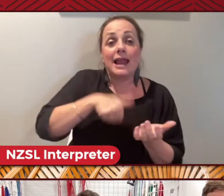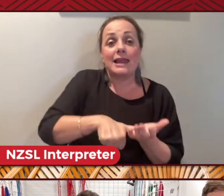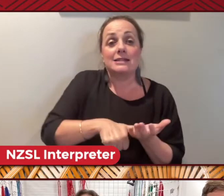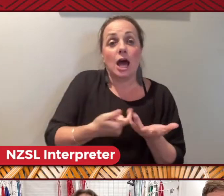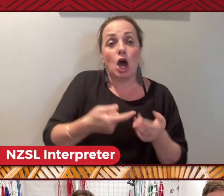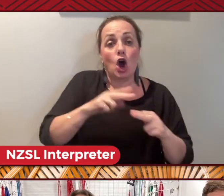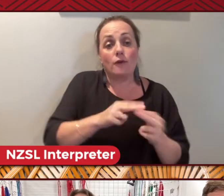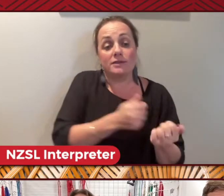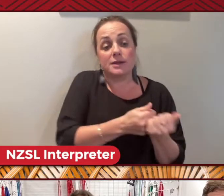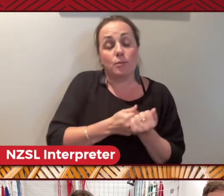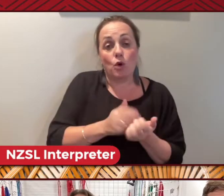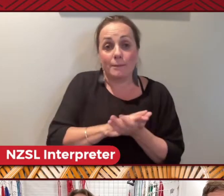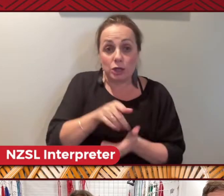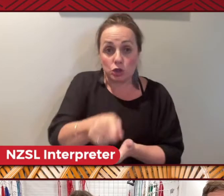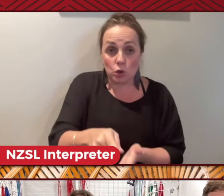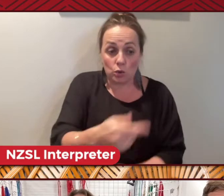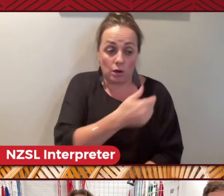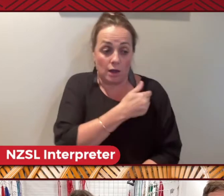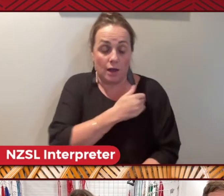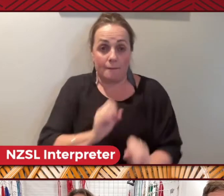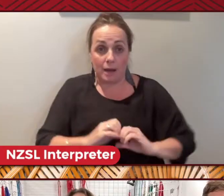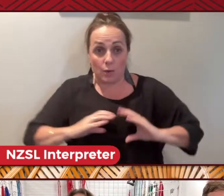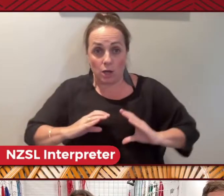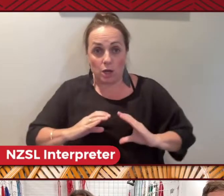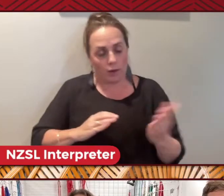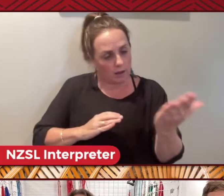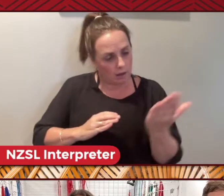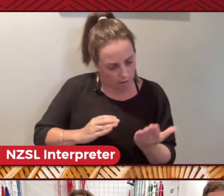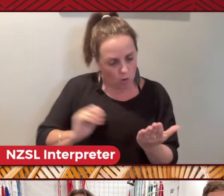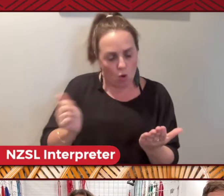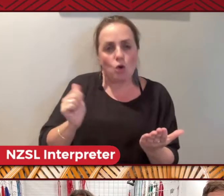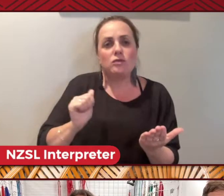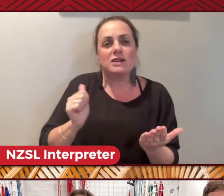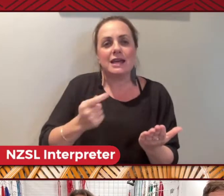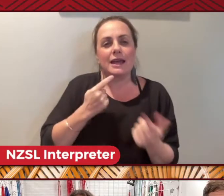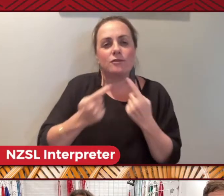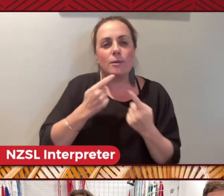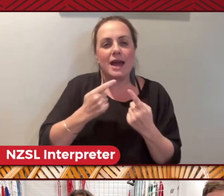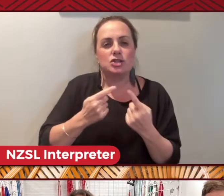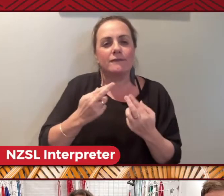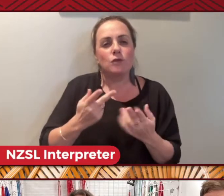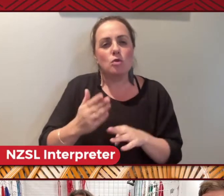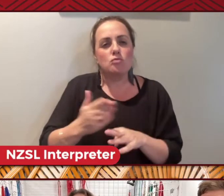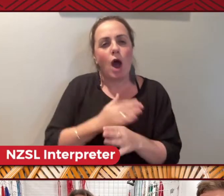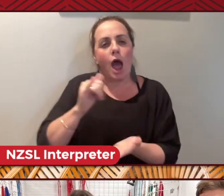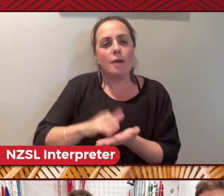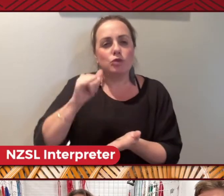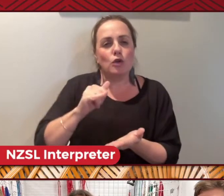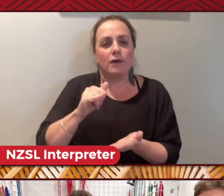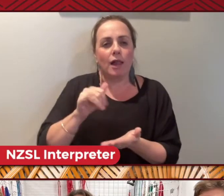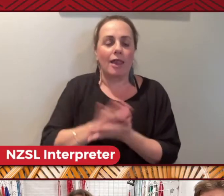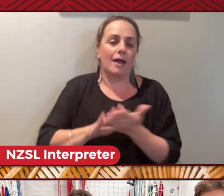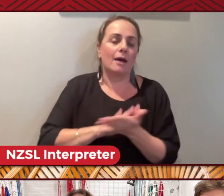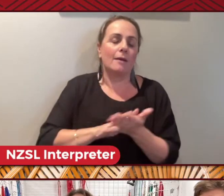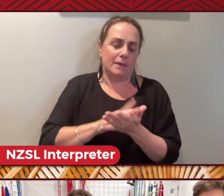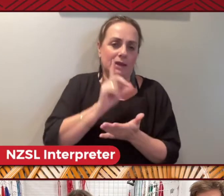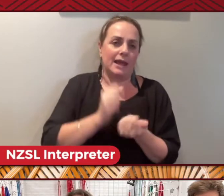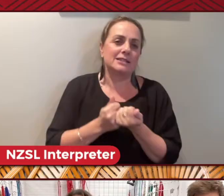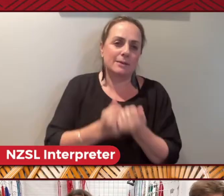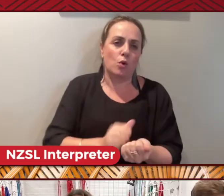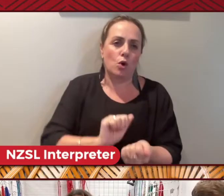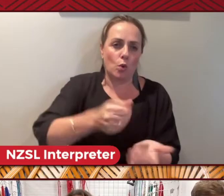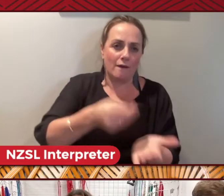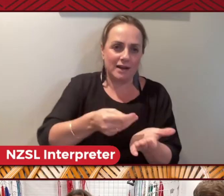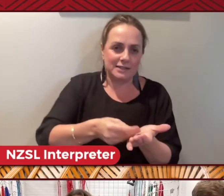to us to seek prior approval, we've already got that information and it's a lot easier for us to support your funding to be used for people